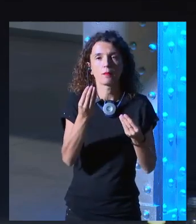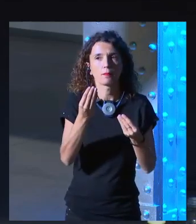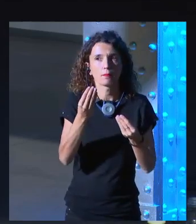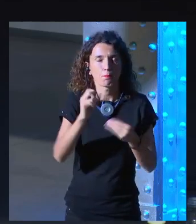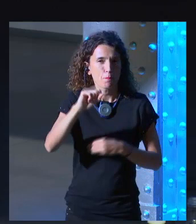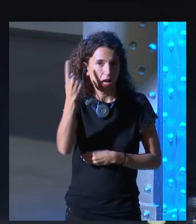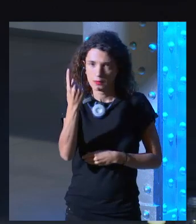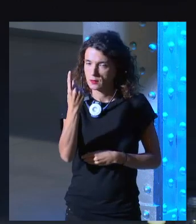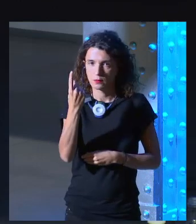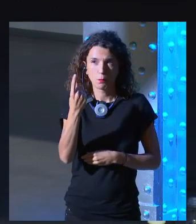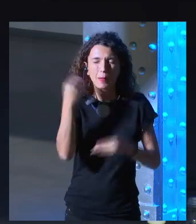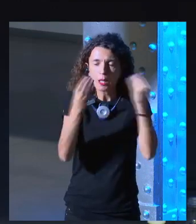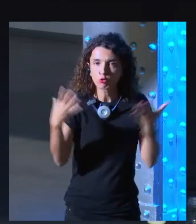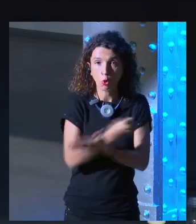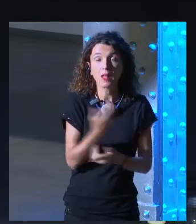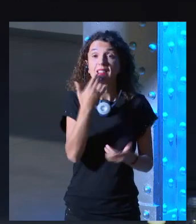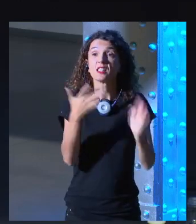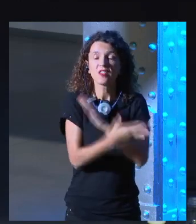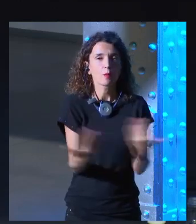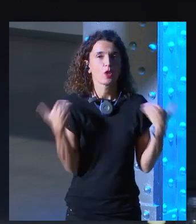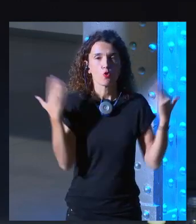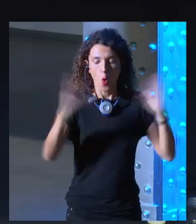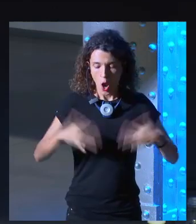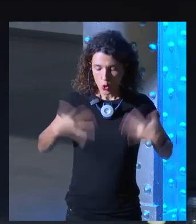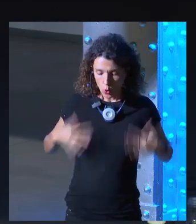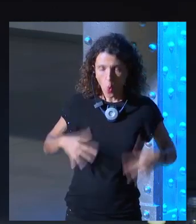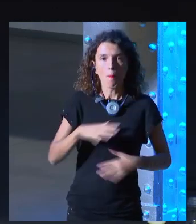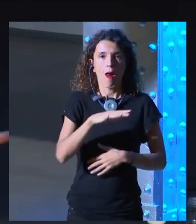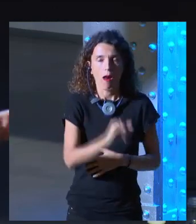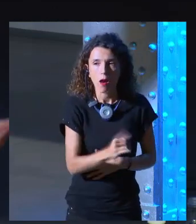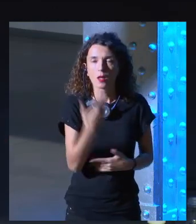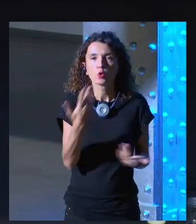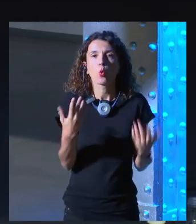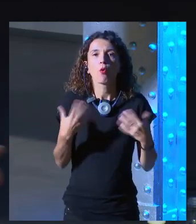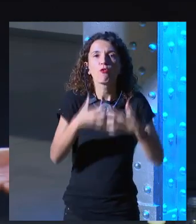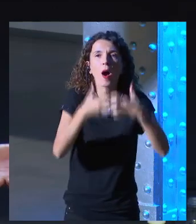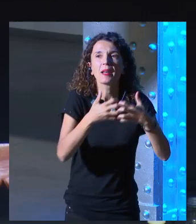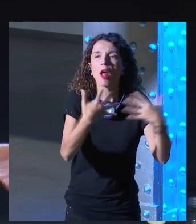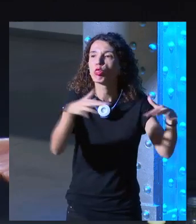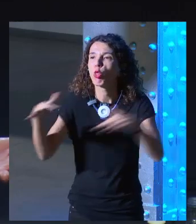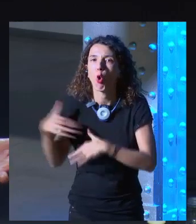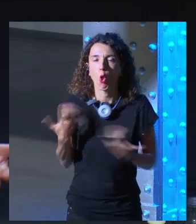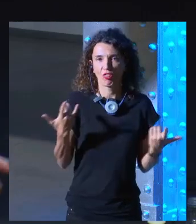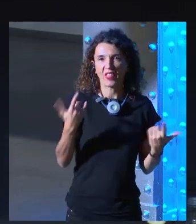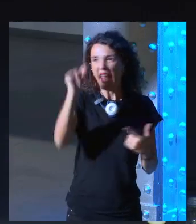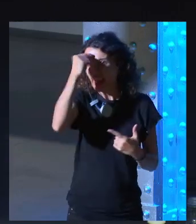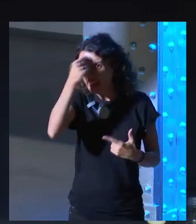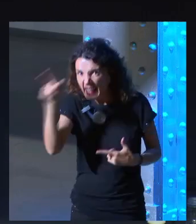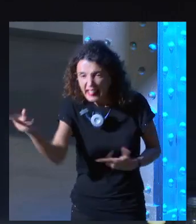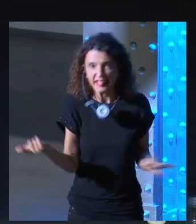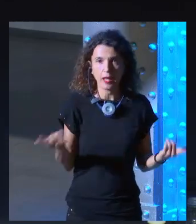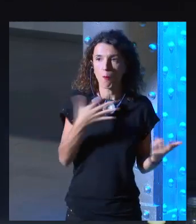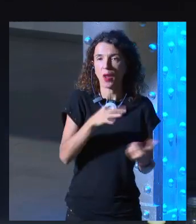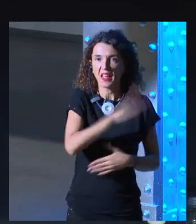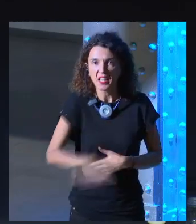it's irresponsible. The clothes that we're wearing, where were they made? In a sweatshop in Bangladesh? How